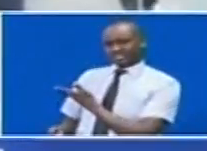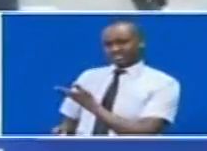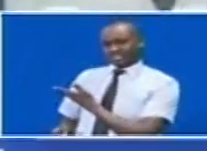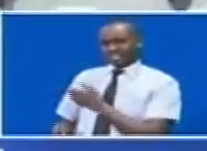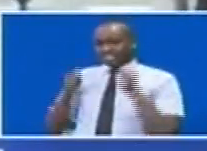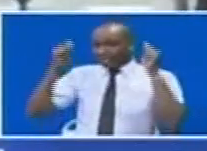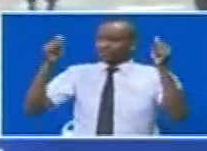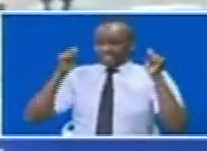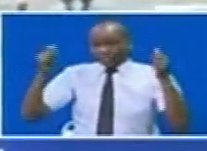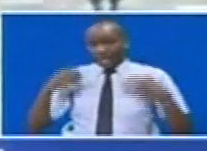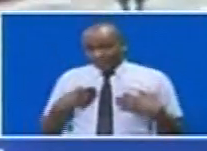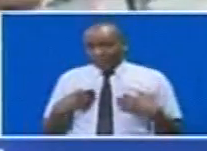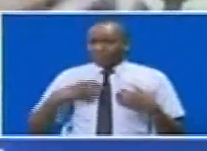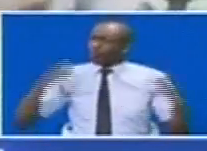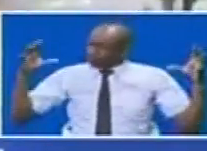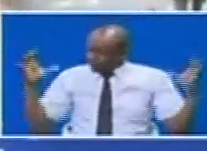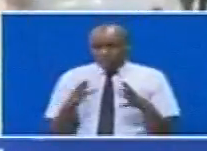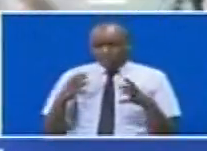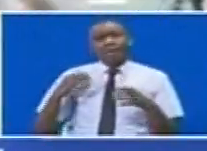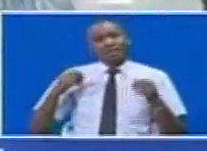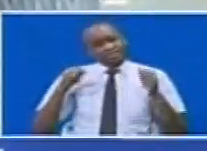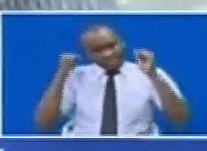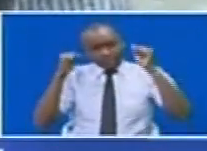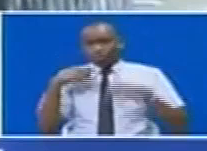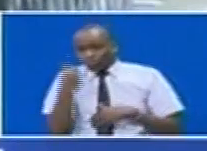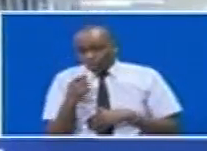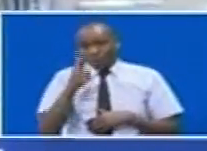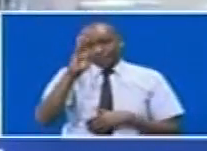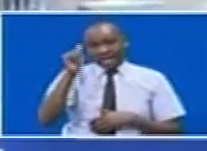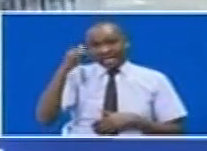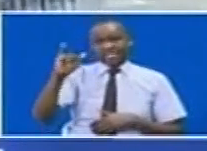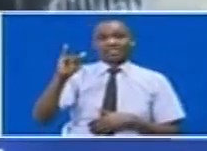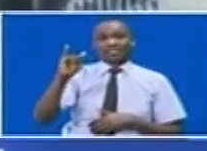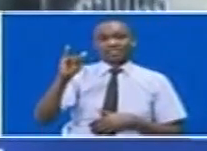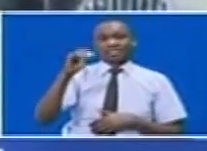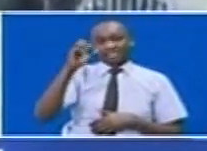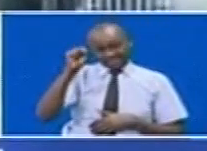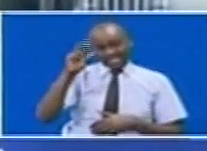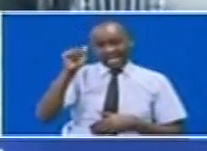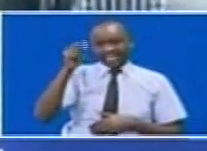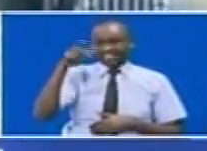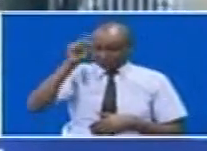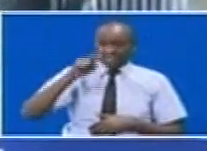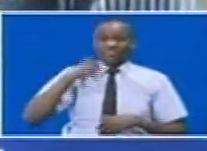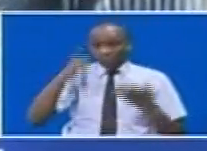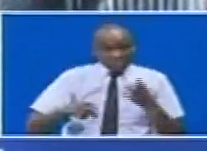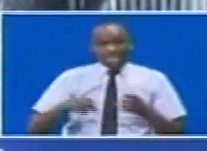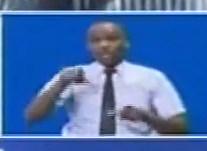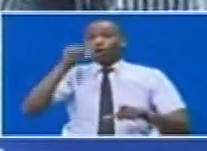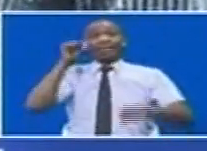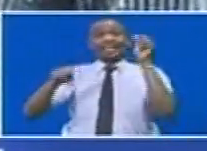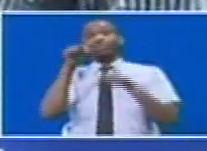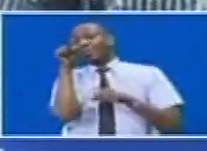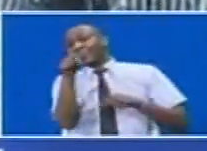demonstration. This is a huge group, supporters of Bernie Sanders, and they are in the street protesting the way the nomination